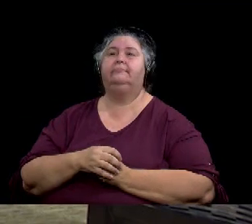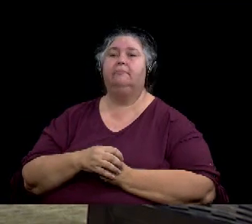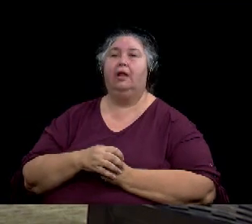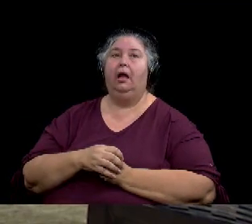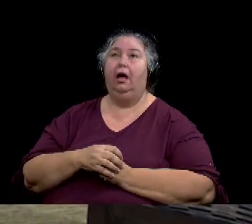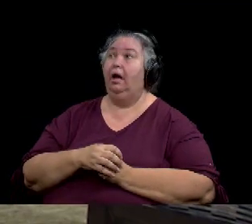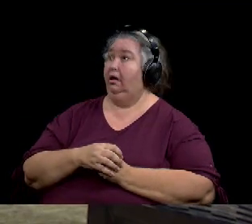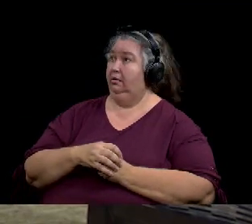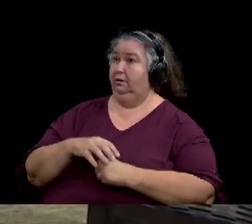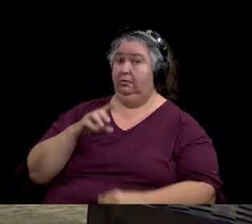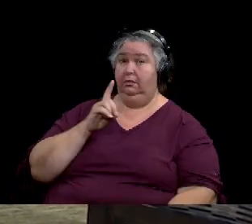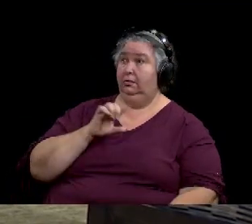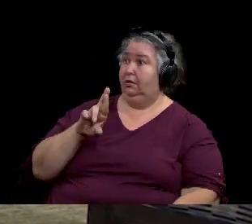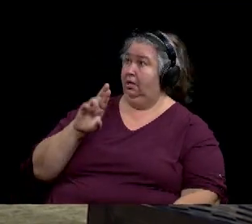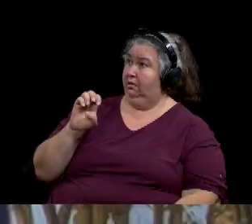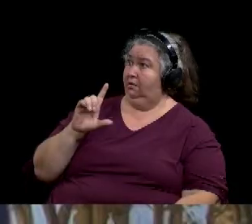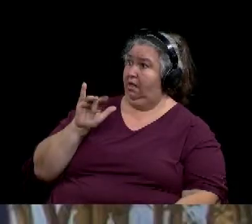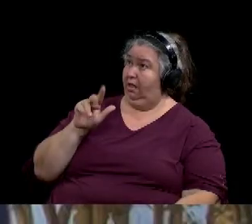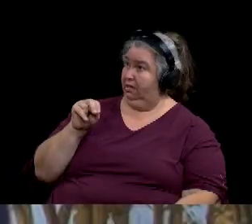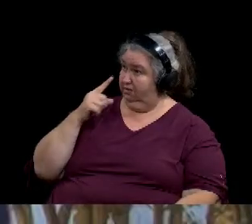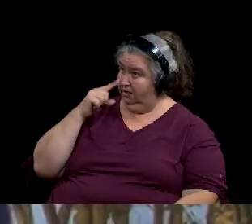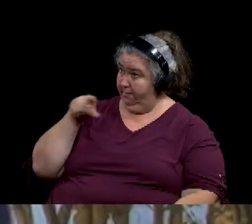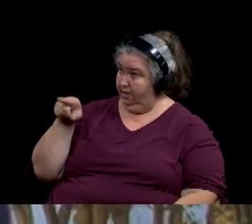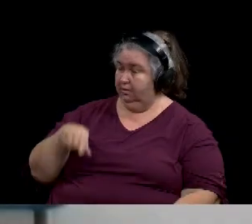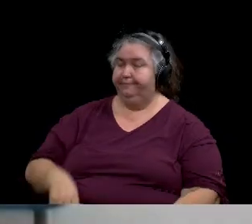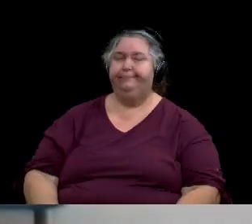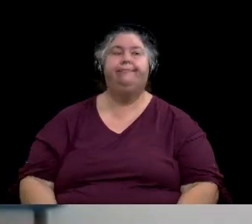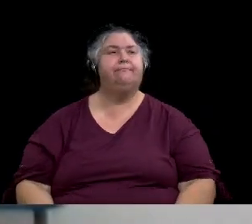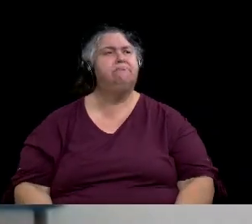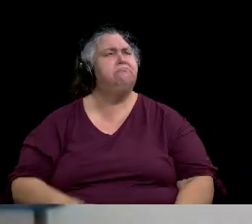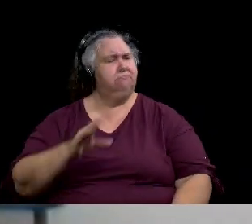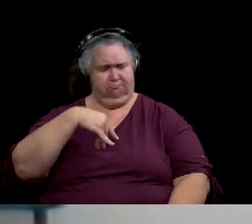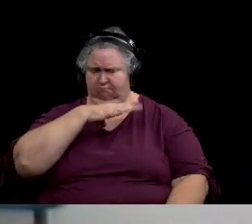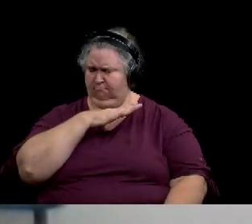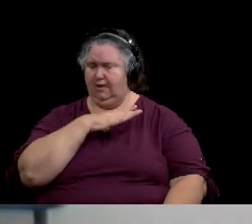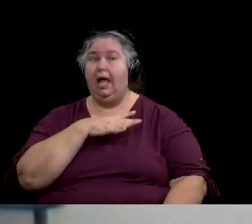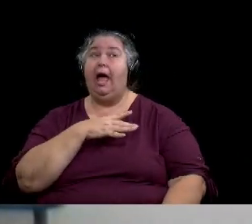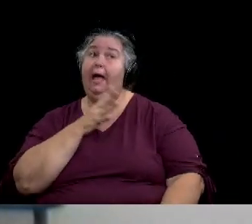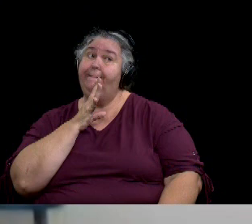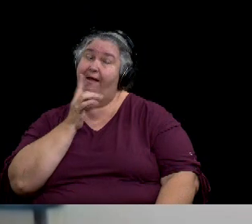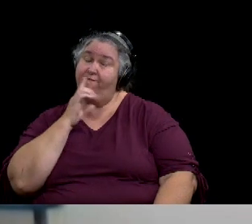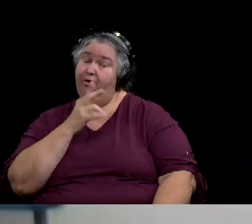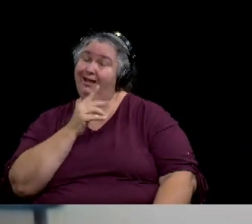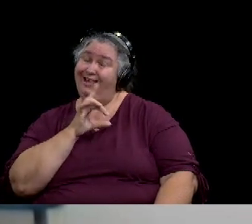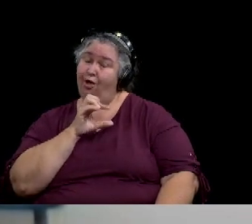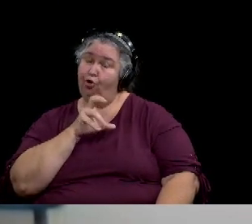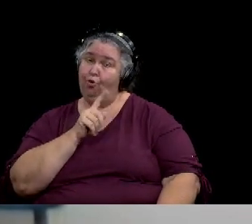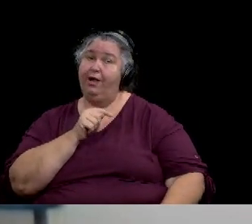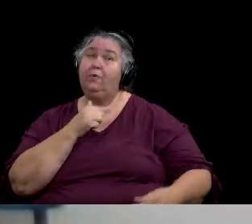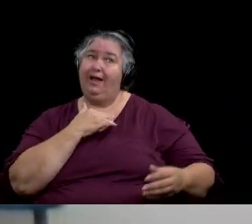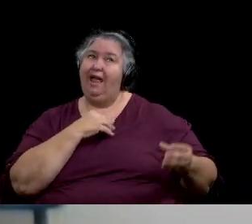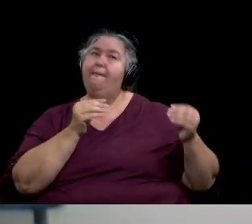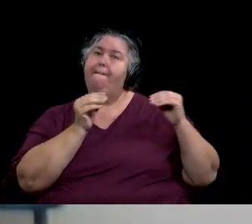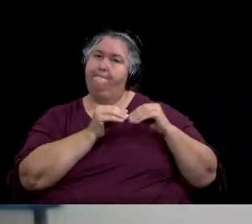Dr. Eliason, can you speak to that, please? Yeah, gladly. I can speak for Hillcrest. So we have a lot more capacity,